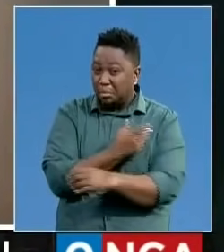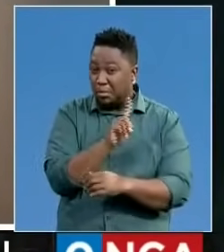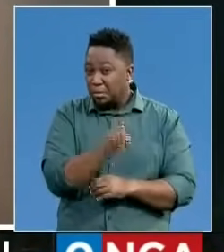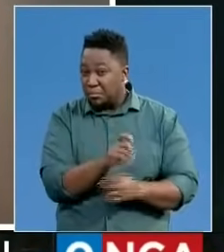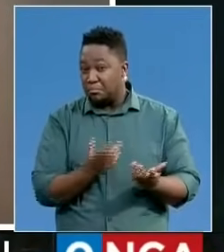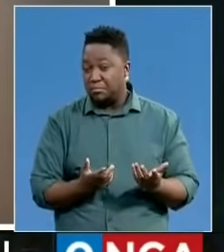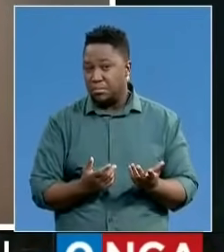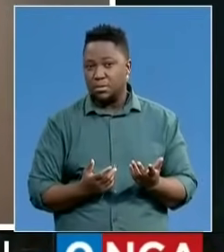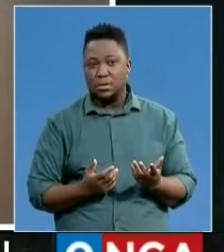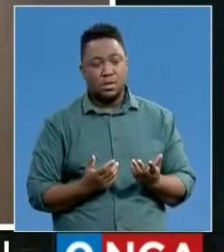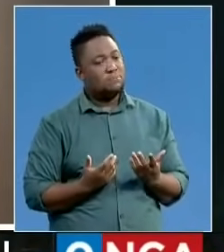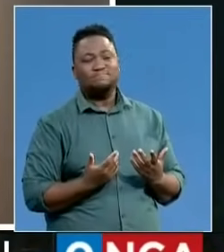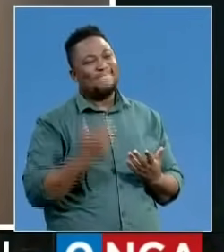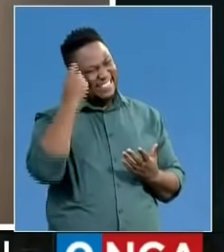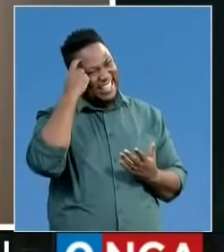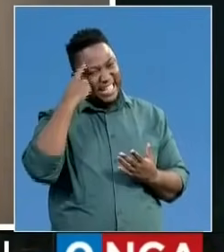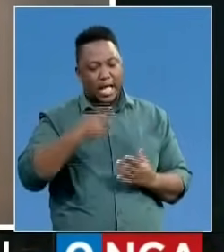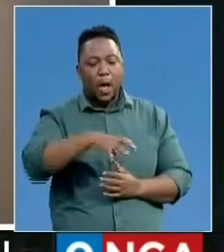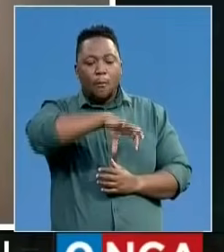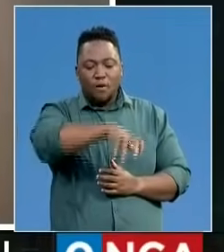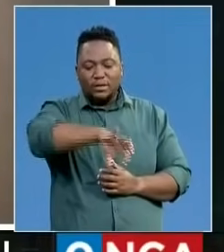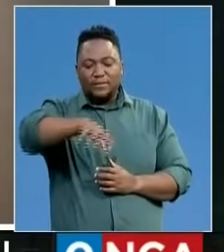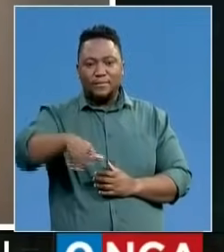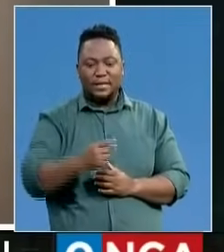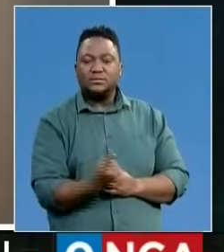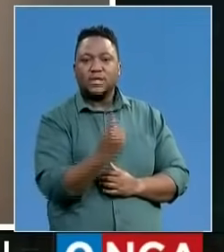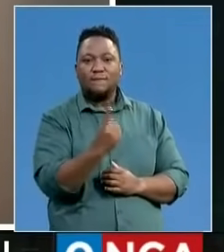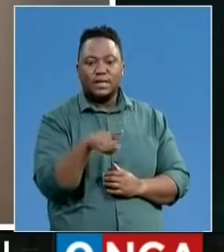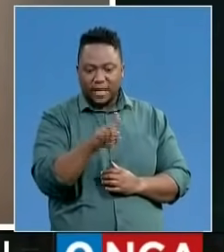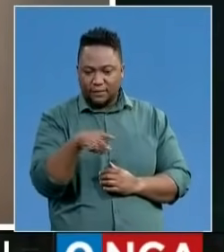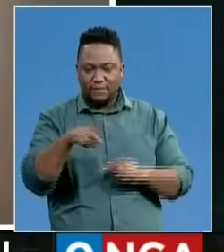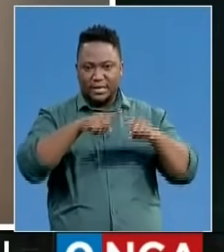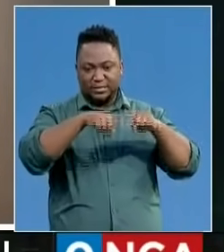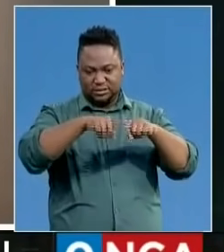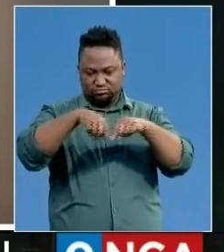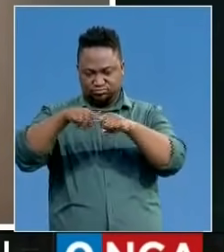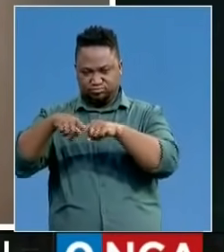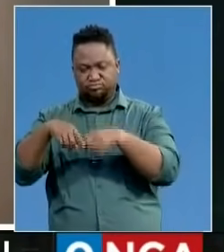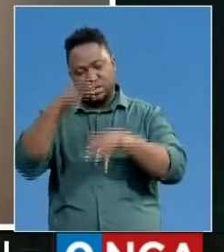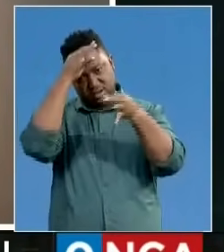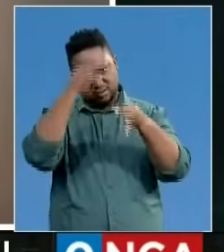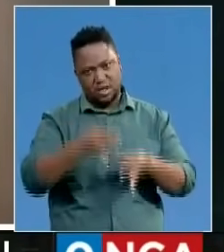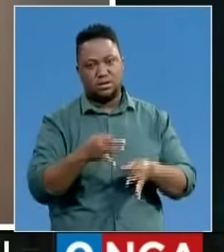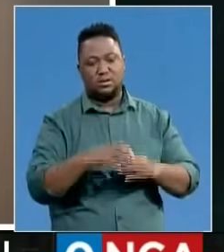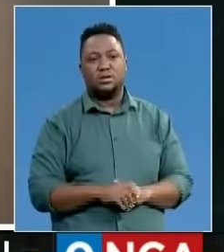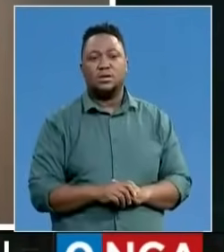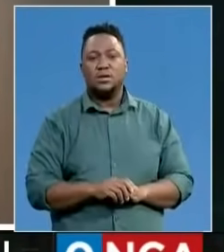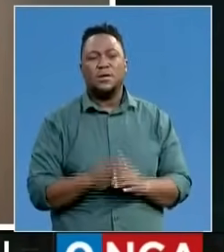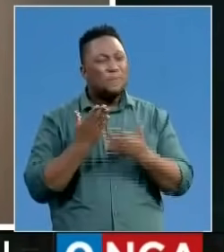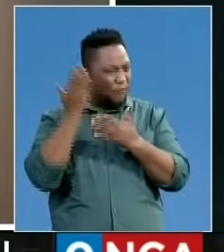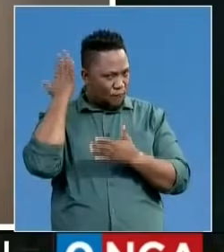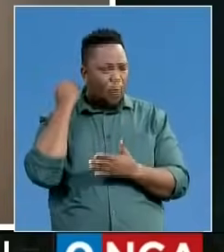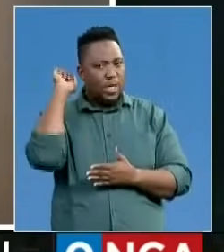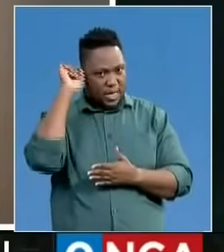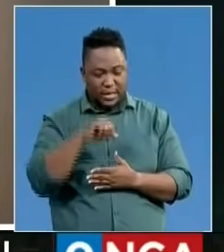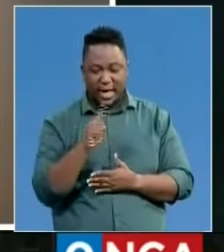Well, I think it's up to each province to decide how they do it. When we did Sisonke, initially and at some point we ran a Saturday and a